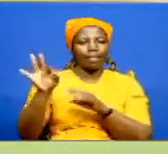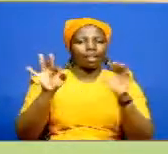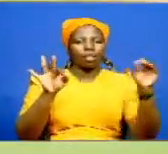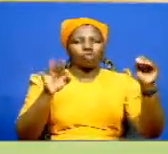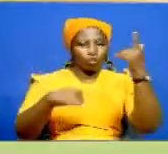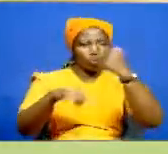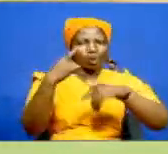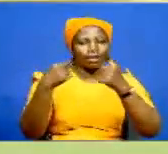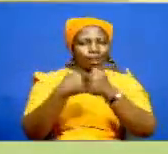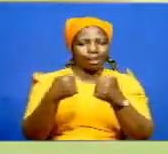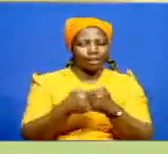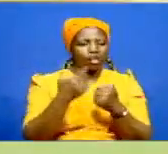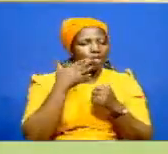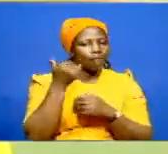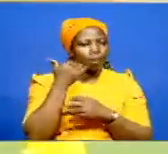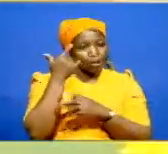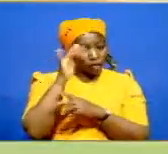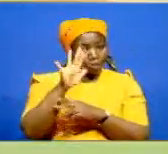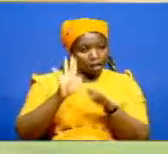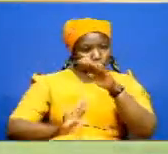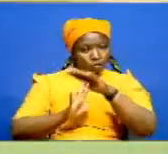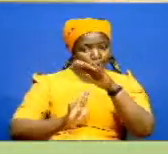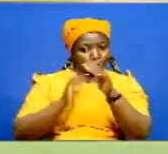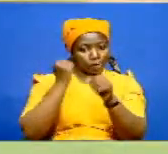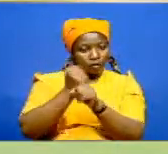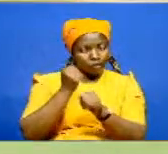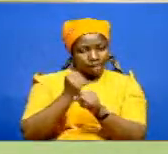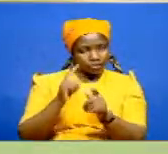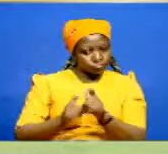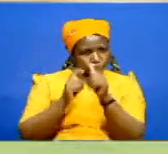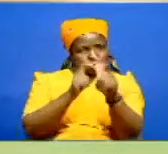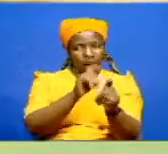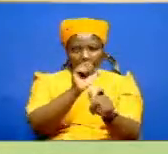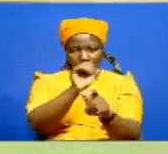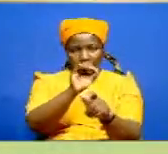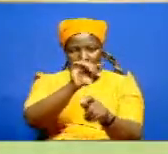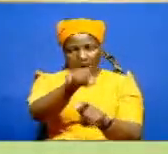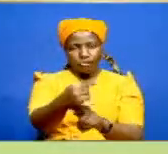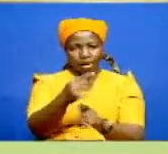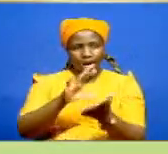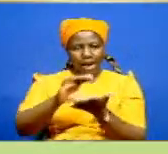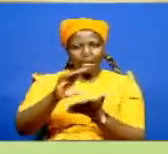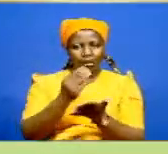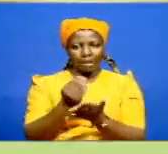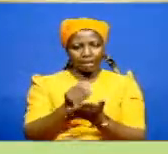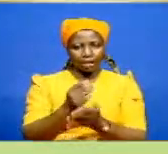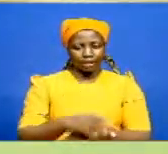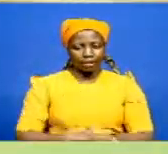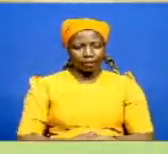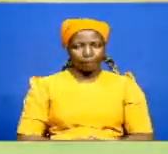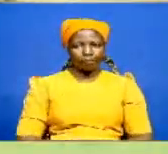Sofapaka. For his outstanding exploits, he received 50,000 shillings cash prize.